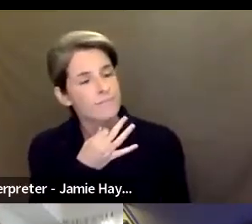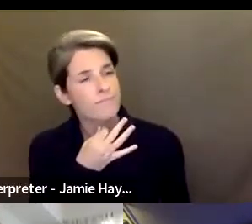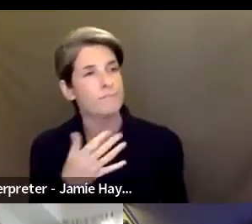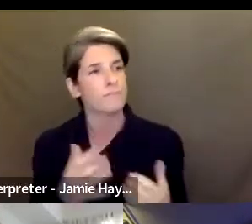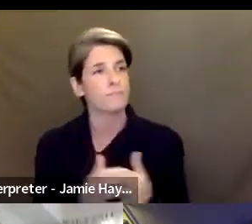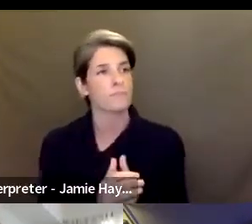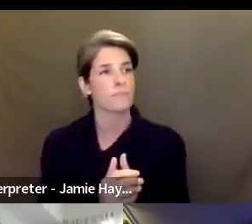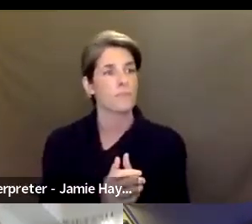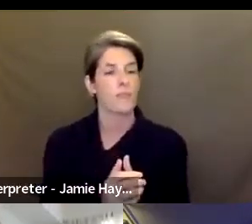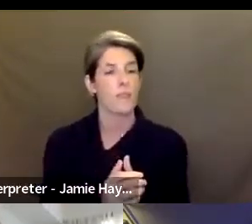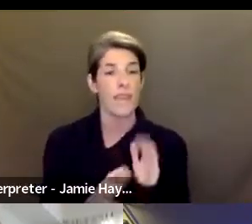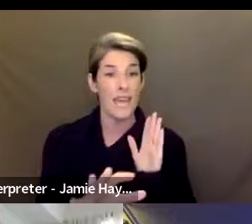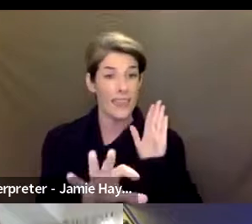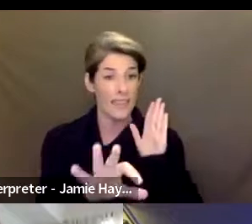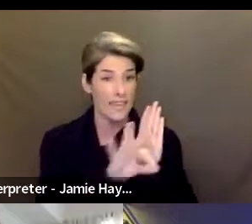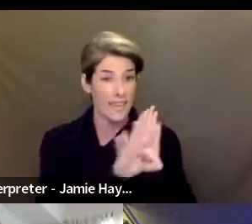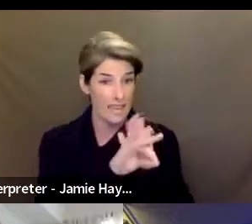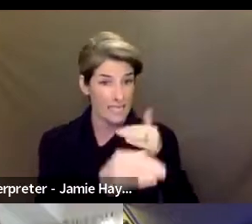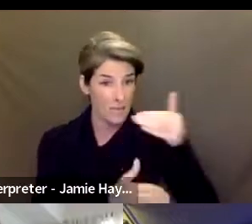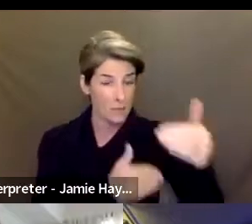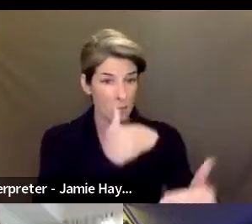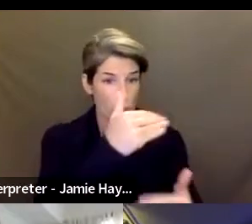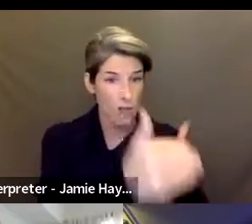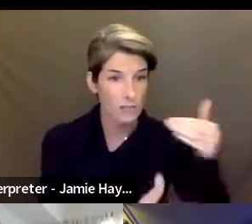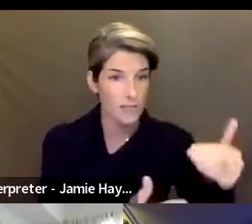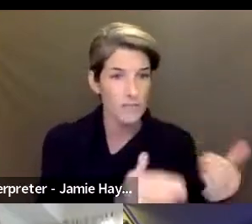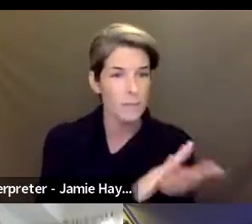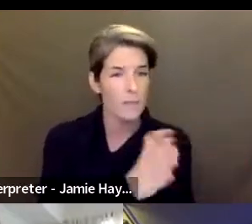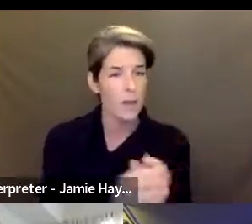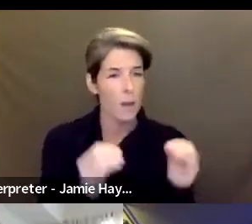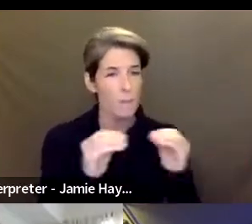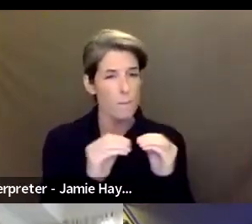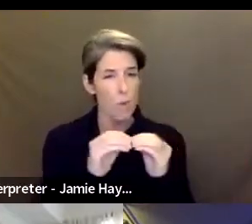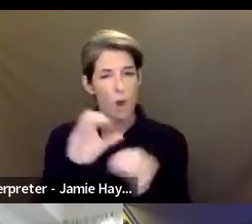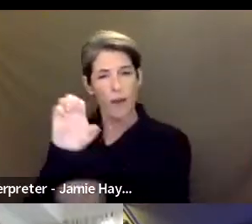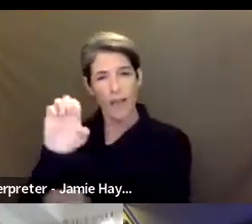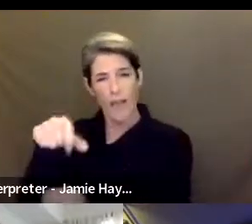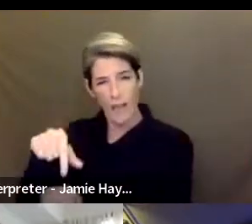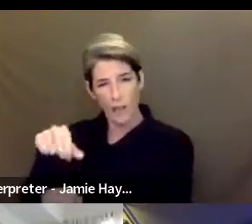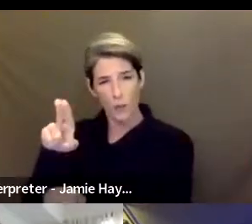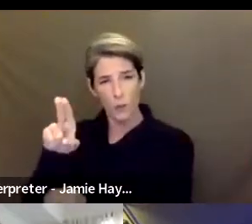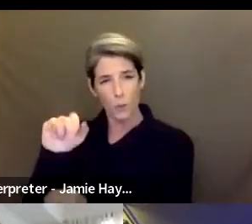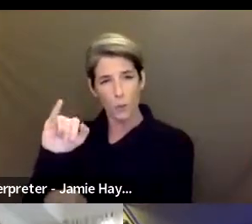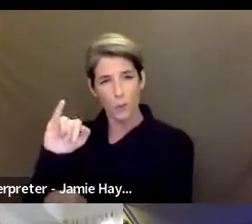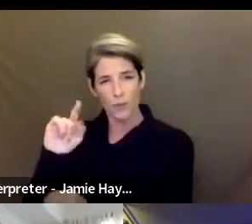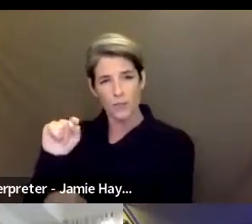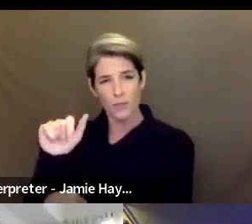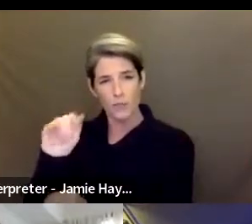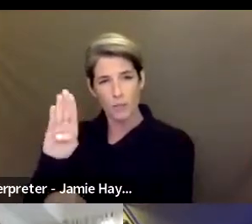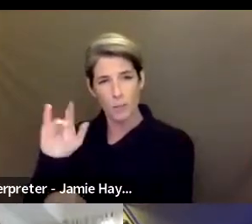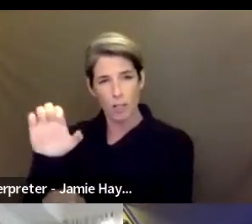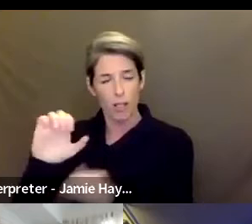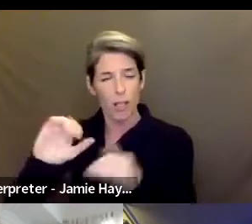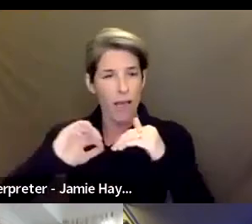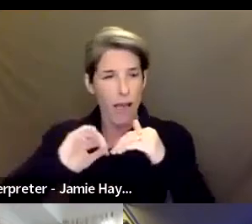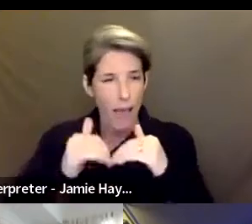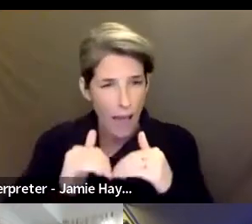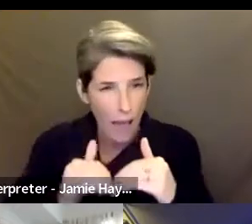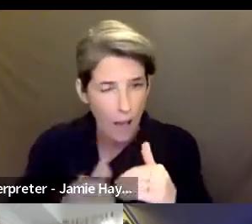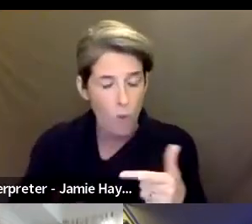that would make a casting process more equitable? And to go a little further into that, how does one center